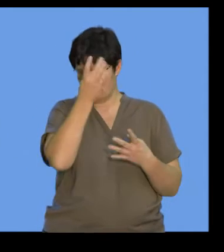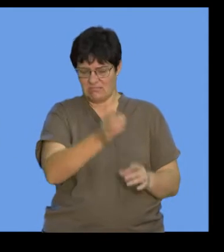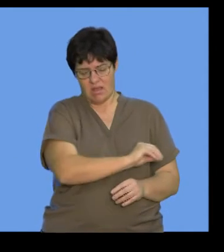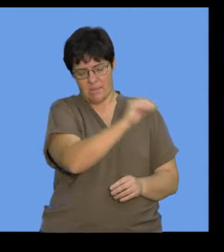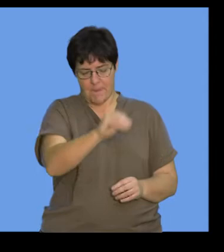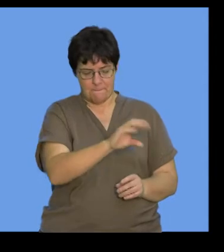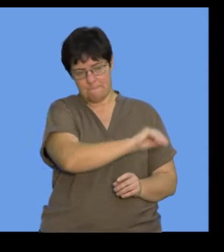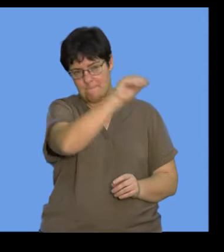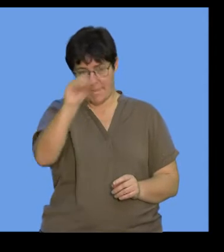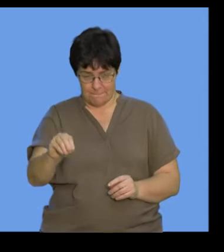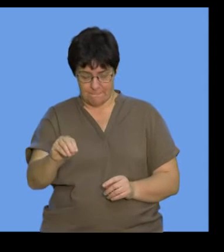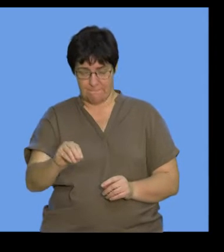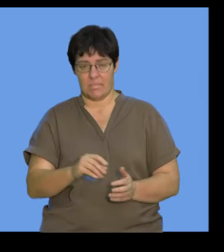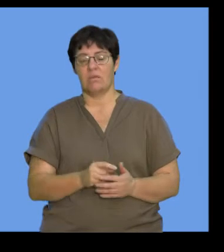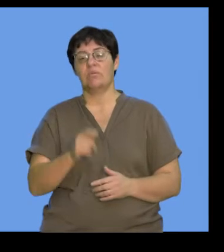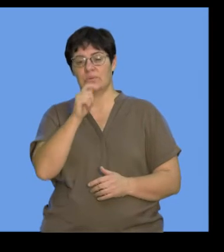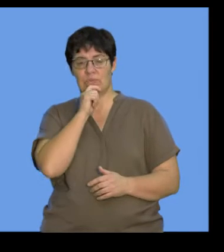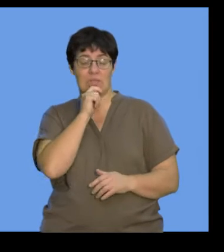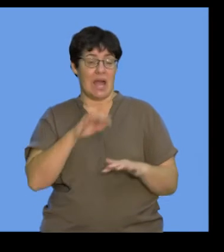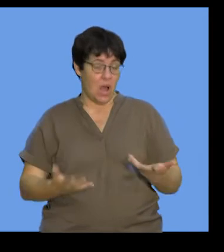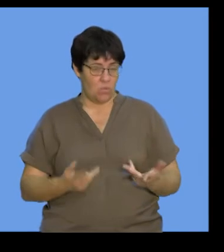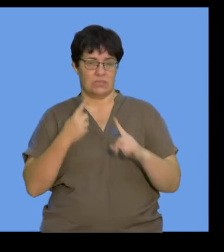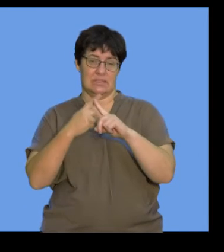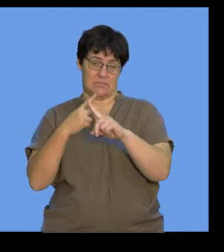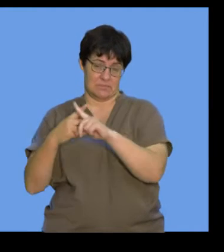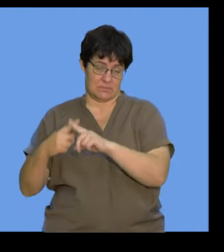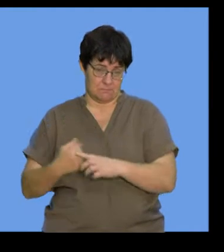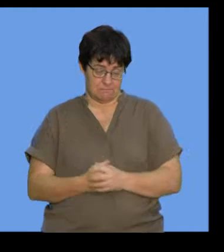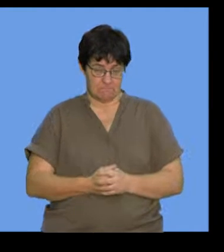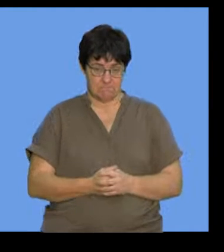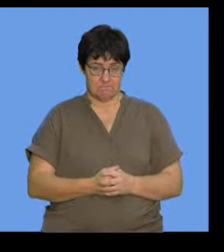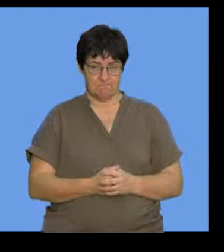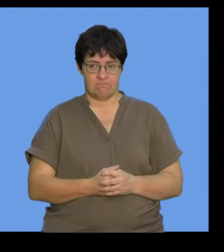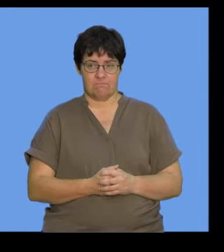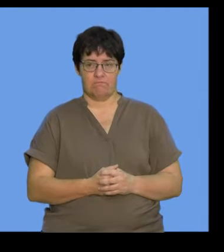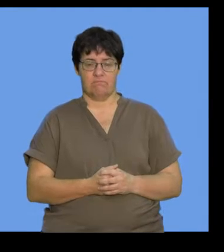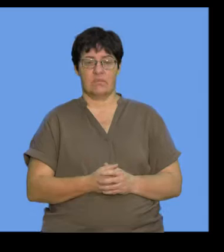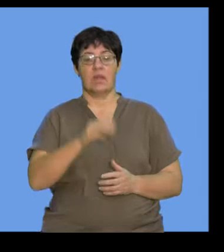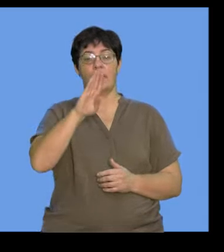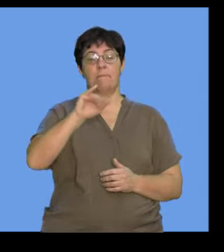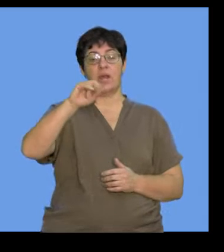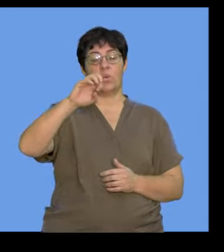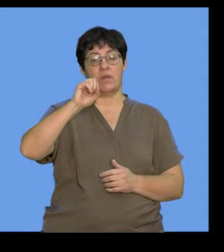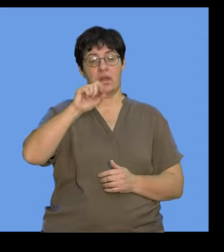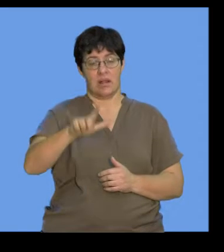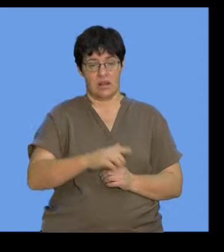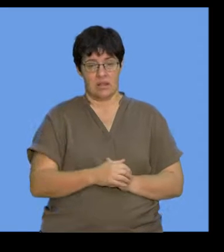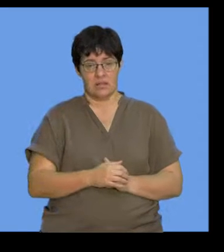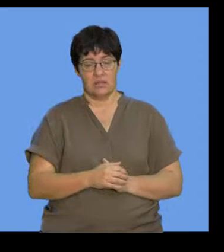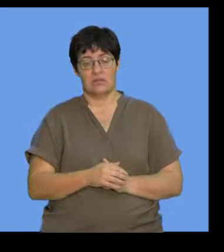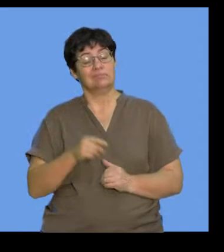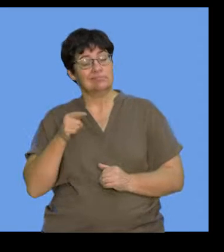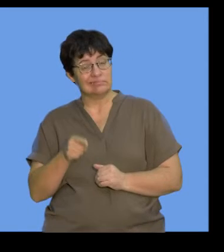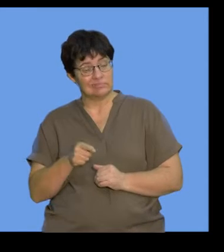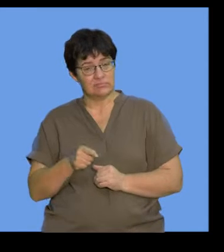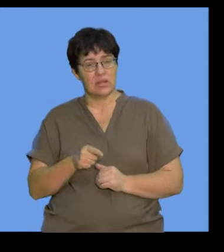said, and this is done multiplication. Now, with a binomial, excuse me, will